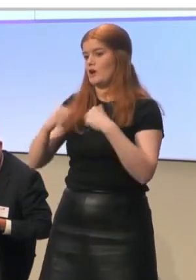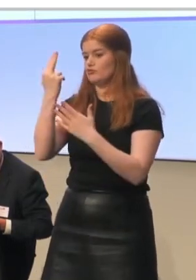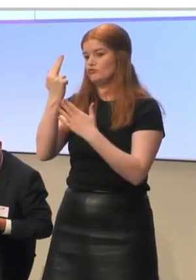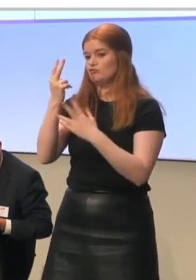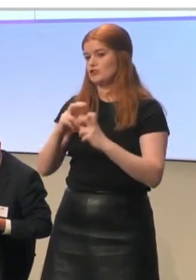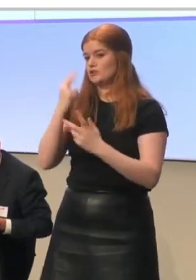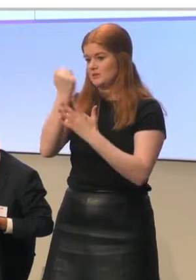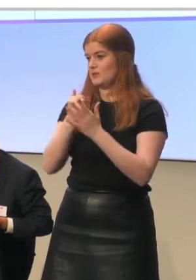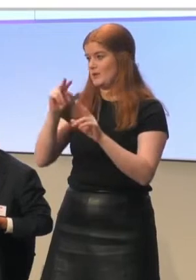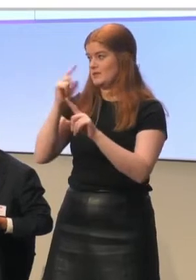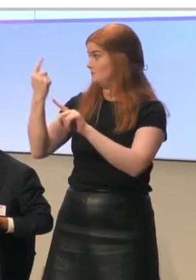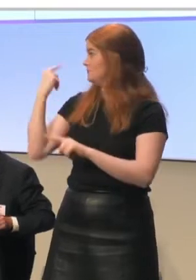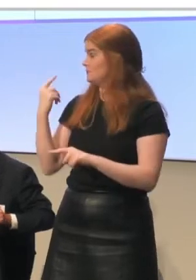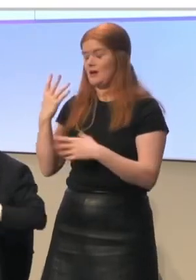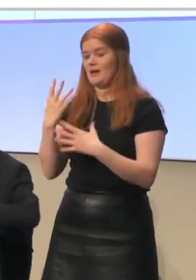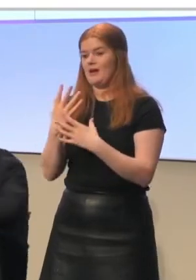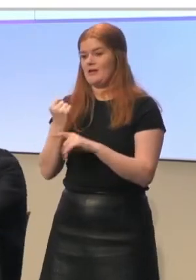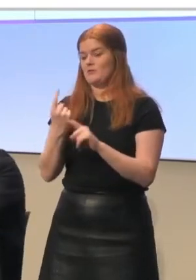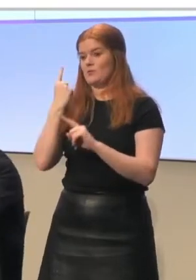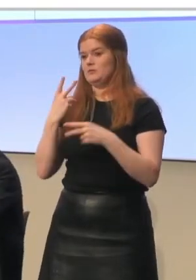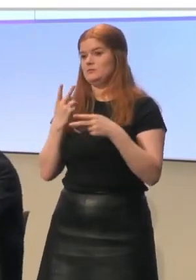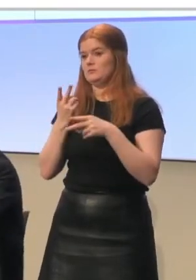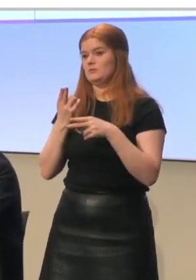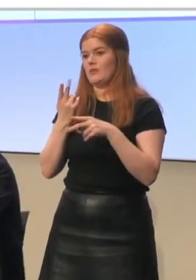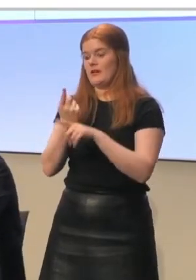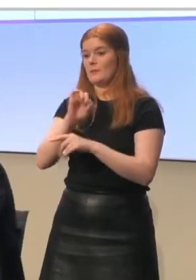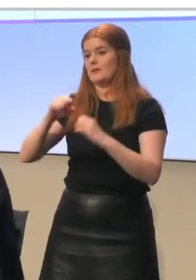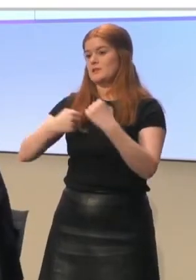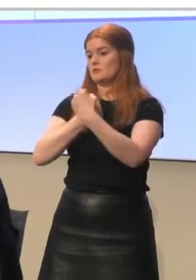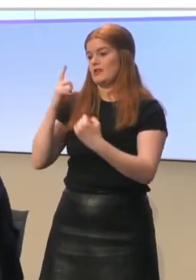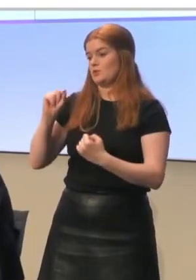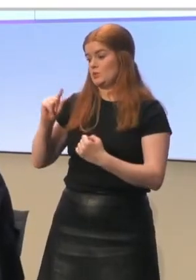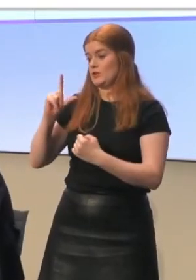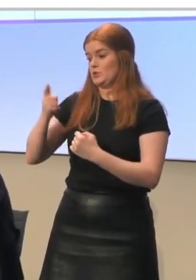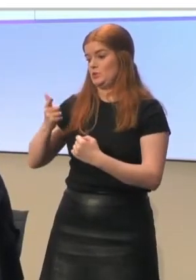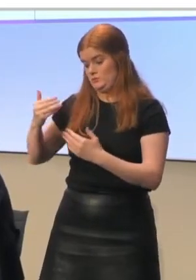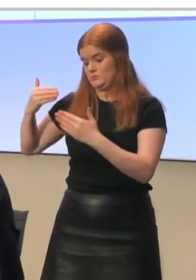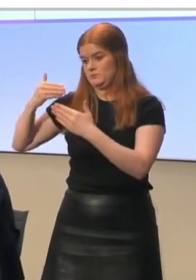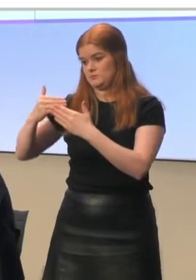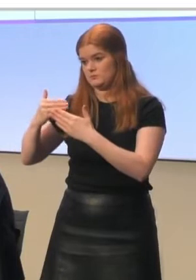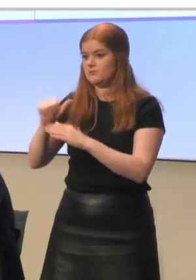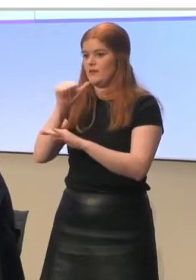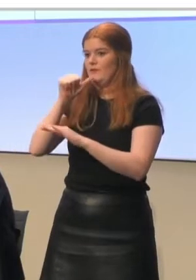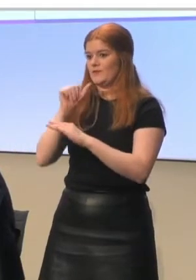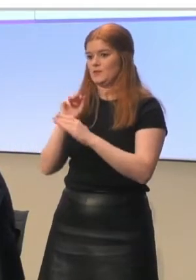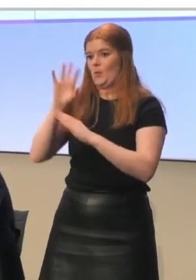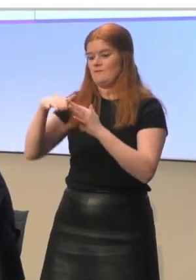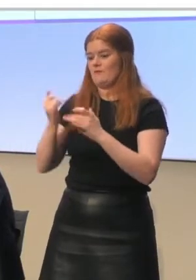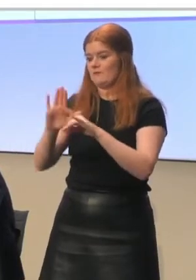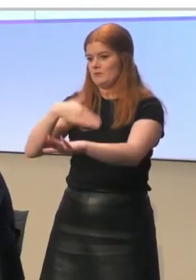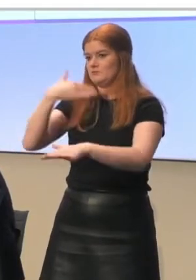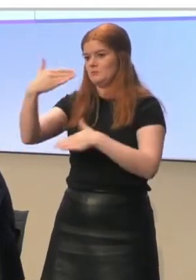design. As you can see, we have wave one there from spring of 2022, which was the first wave of a longitudinal